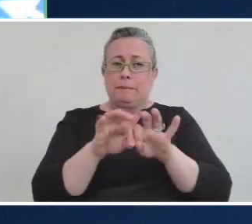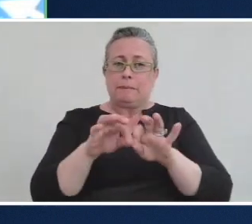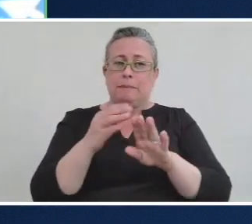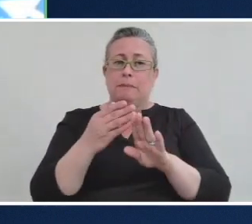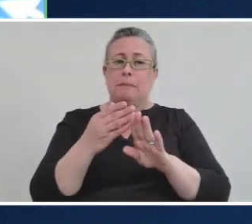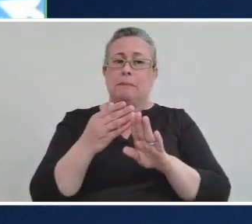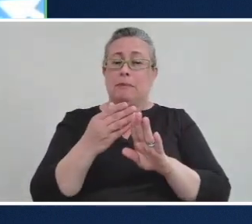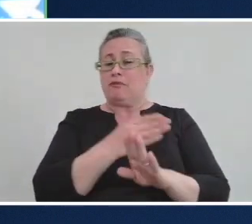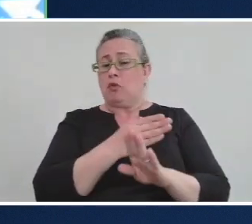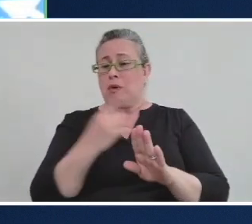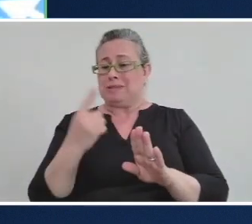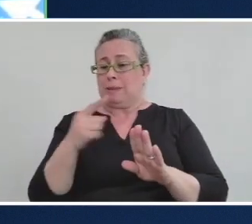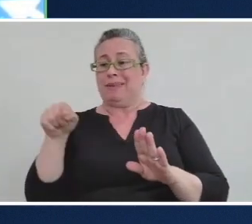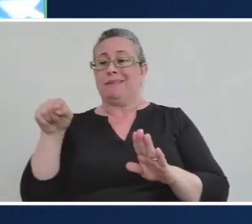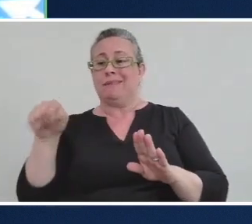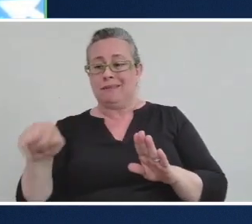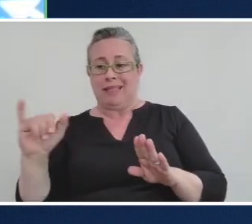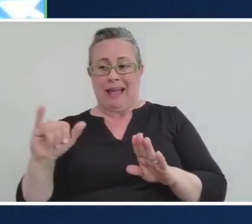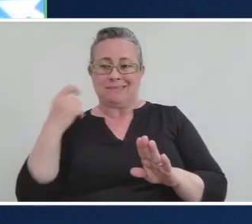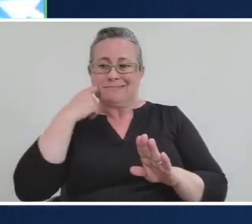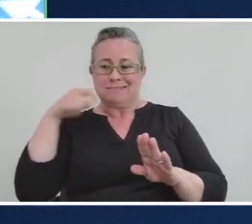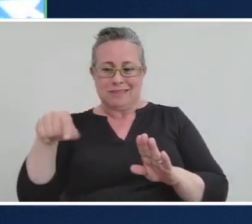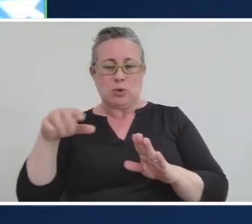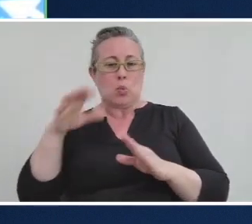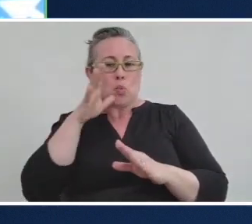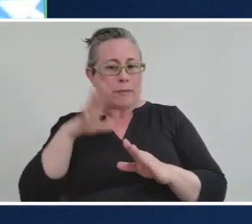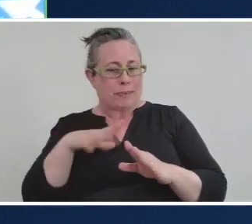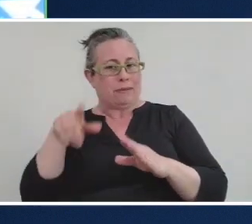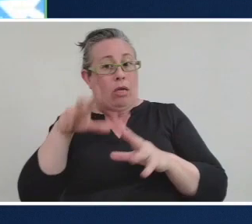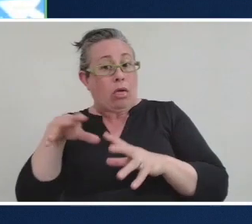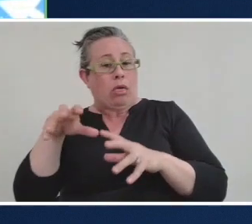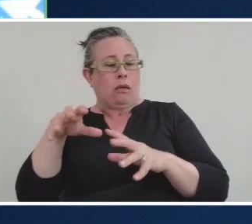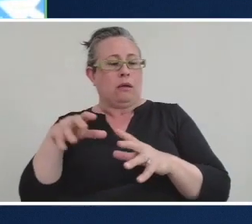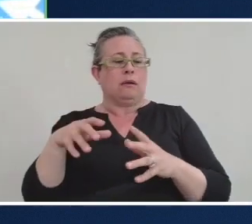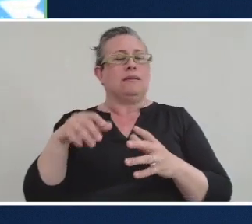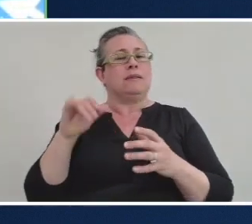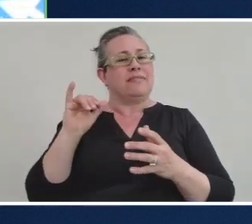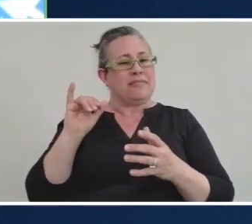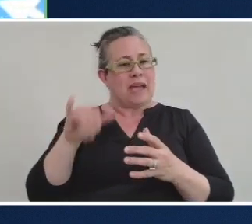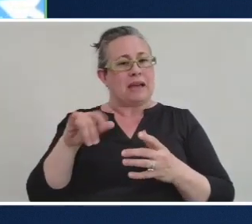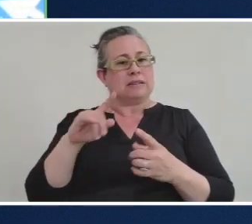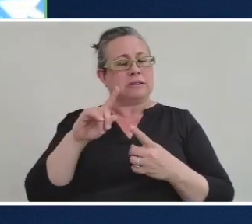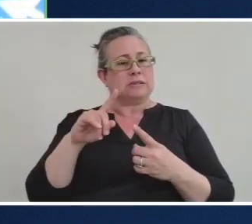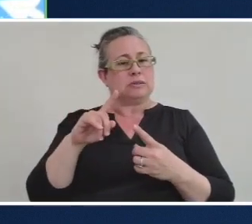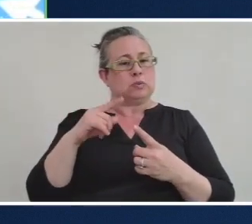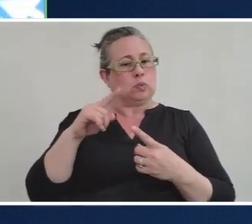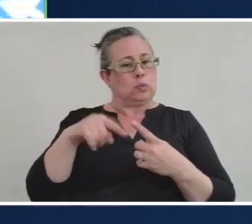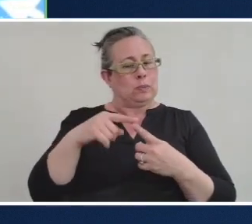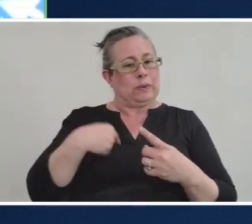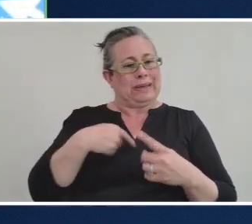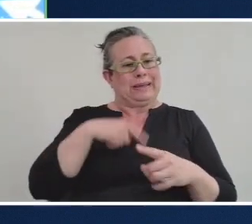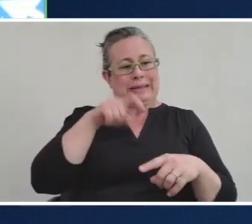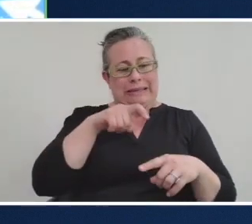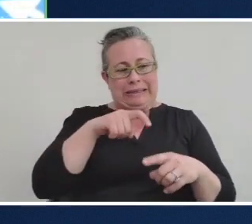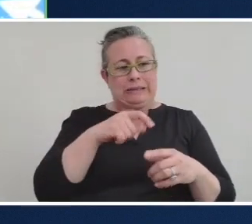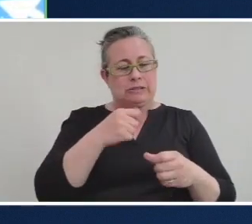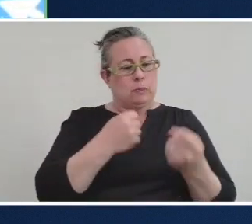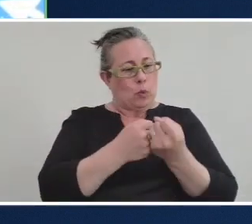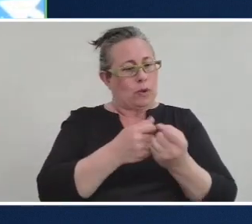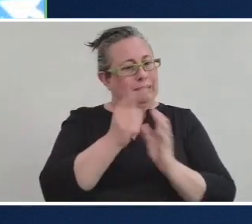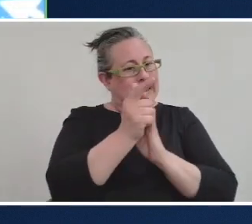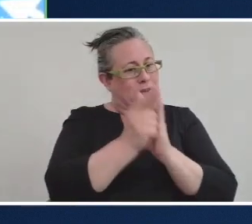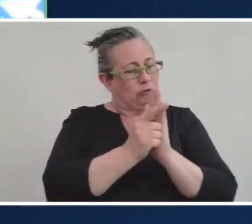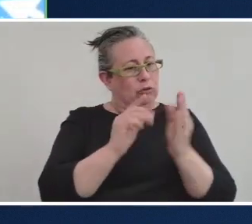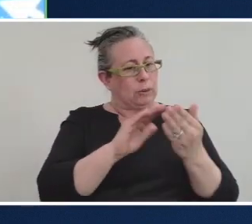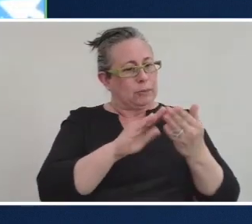something like that can happen. And that's again when we need the support of the legal community. I think that we need to trust